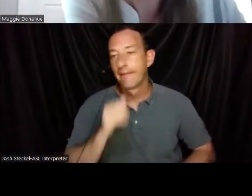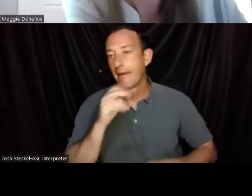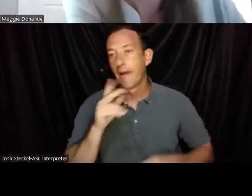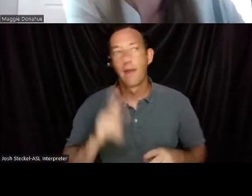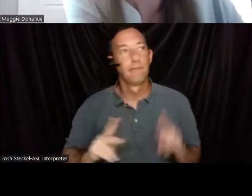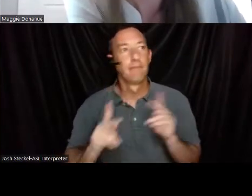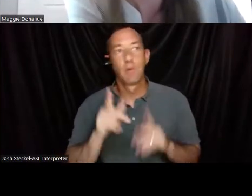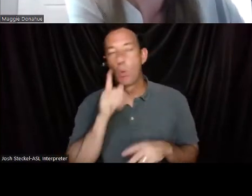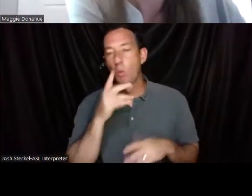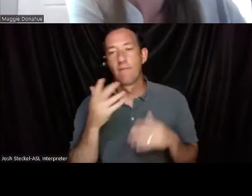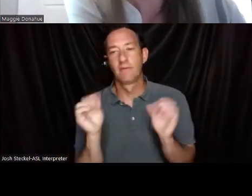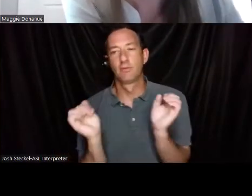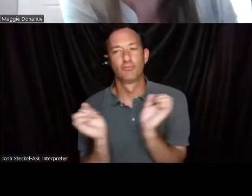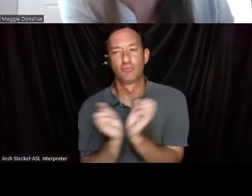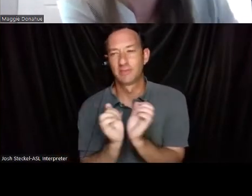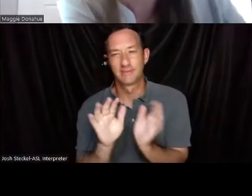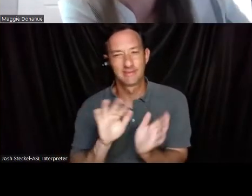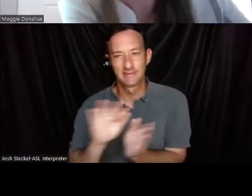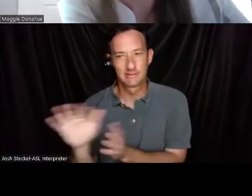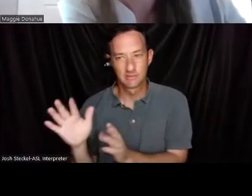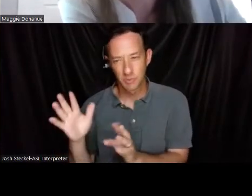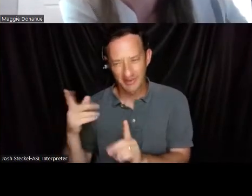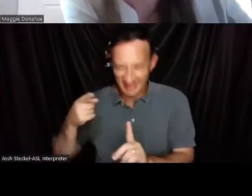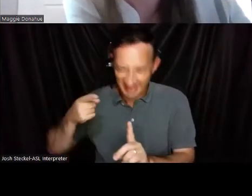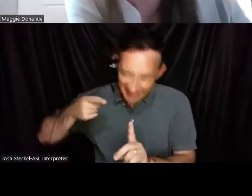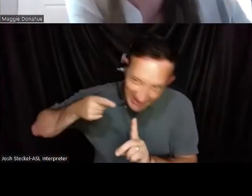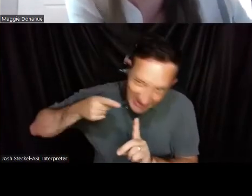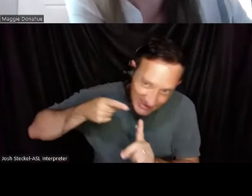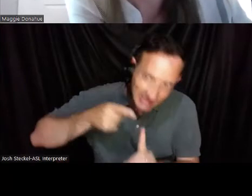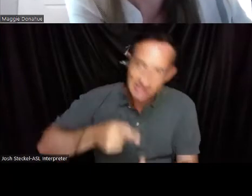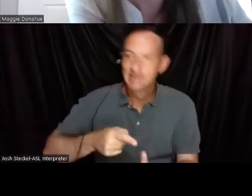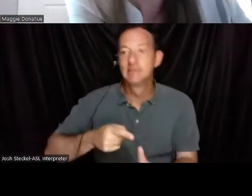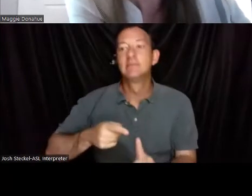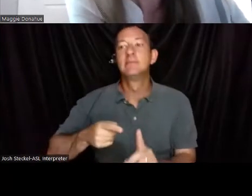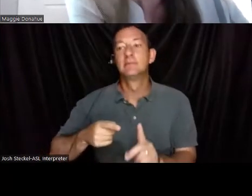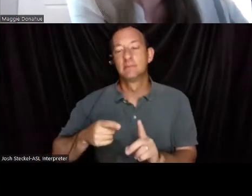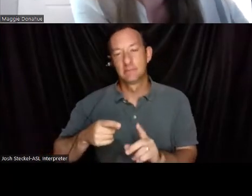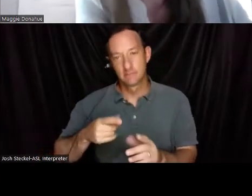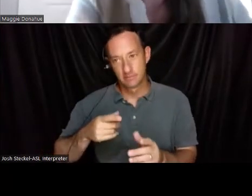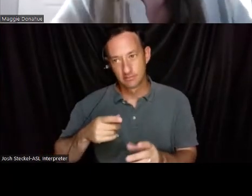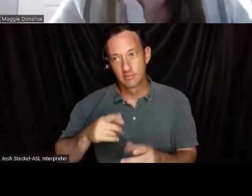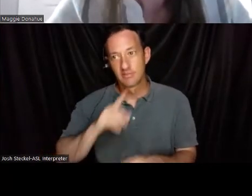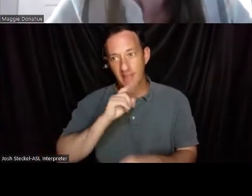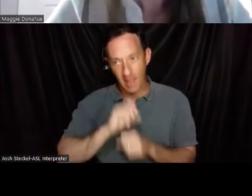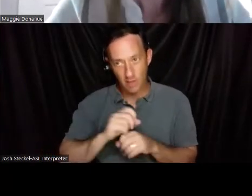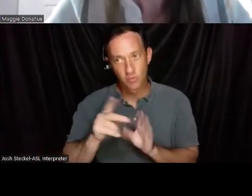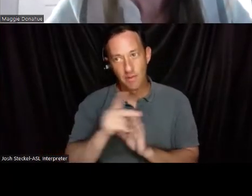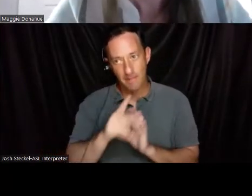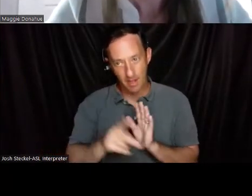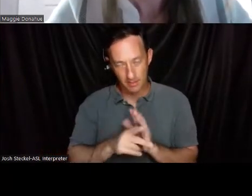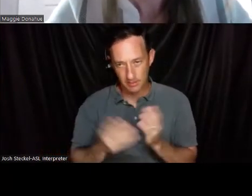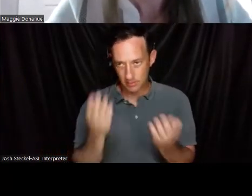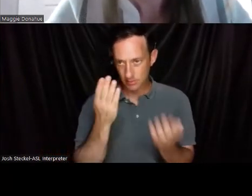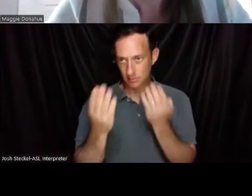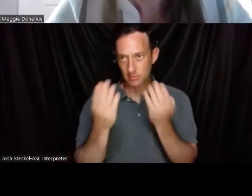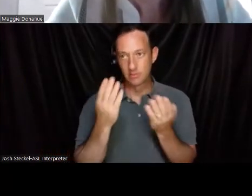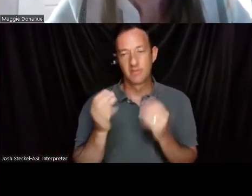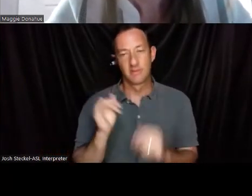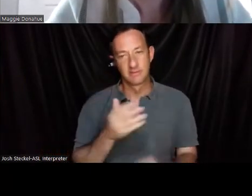arrested. So as close as you can get to the actual policy, the better.